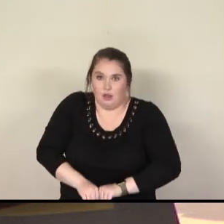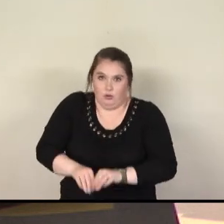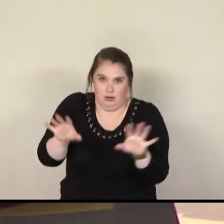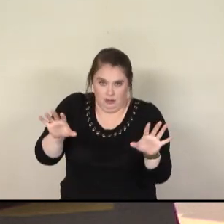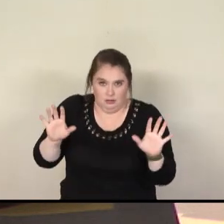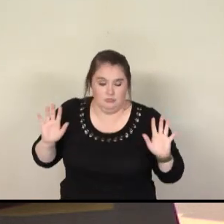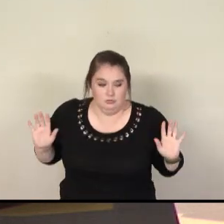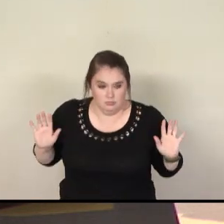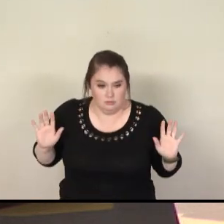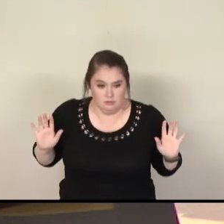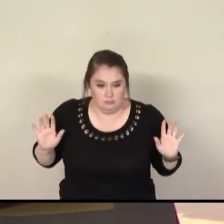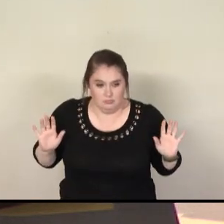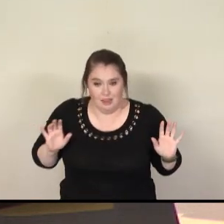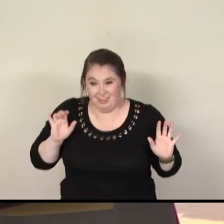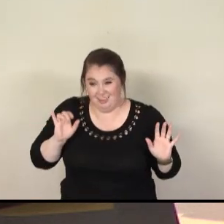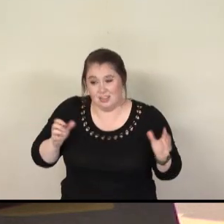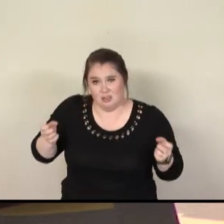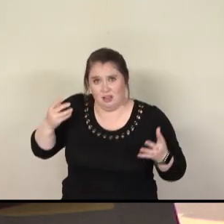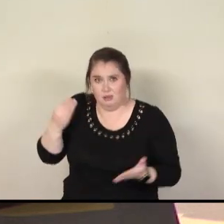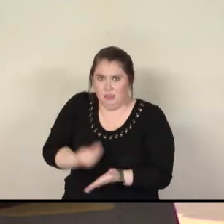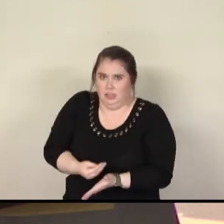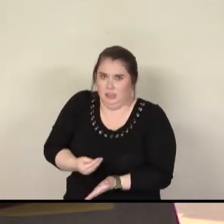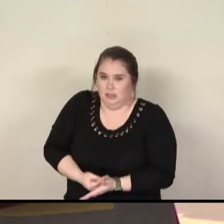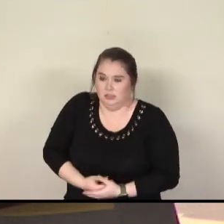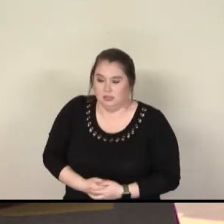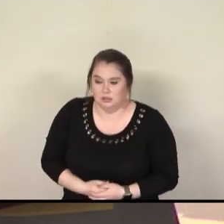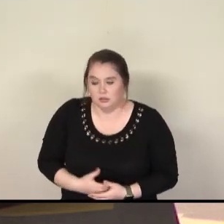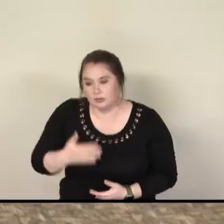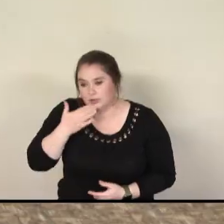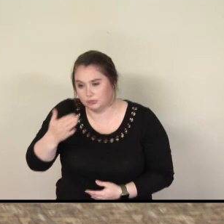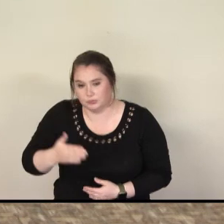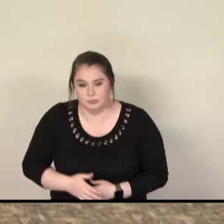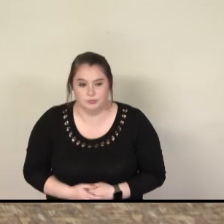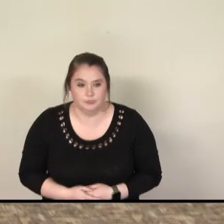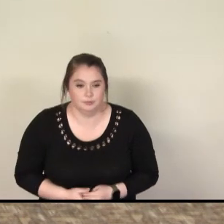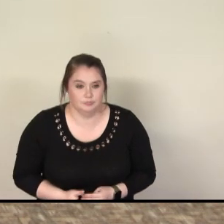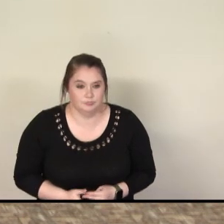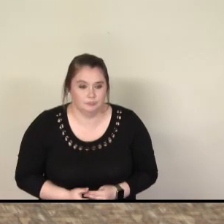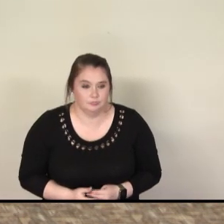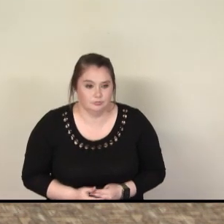and that's a lot of money, so. Yes, ma'am. Thank you.